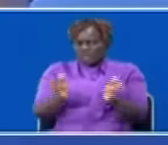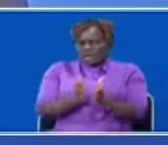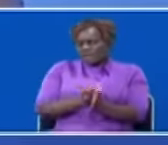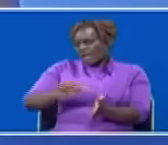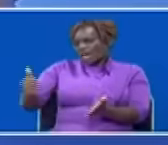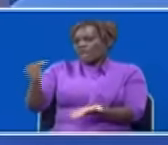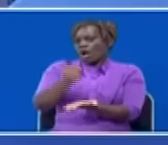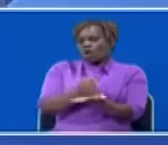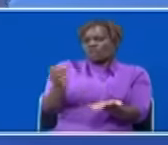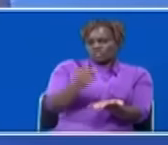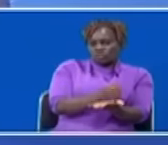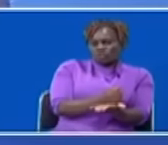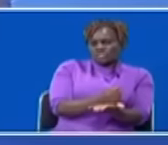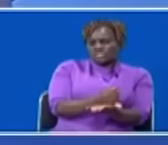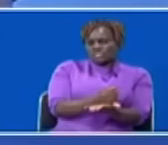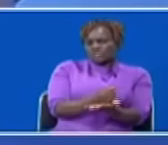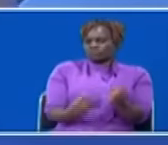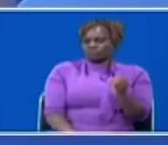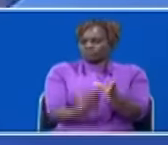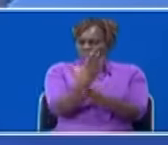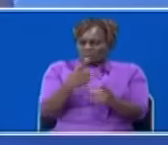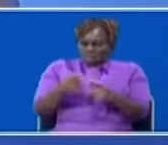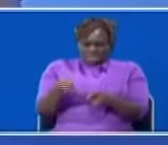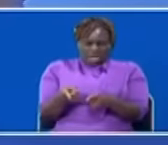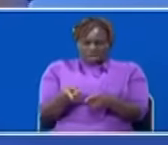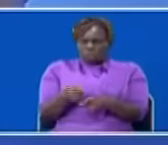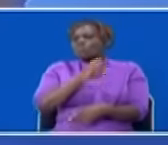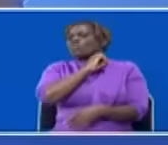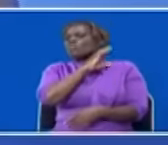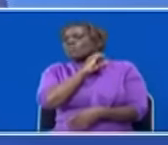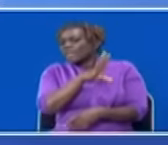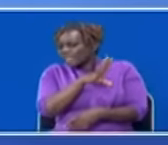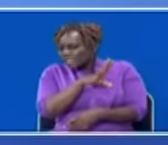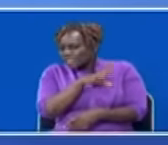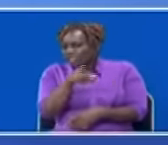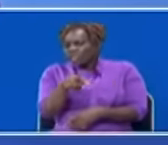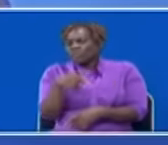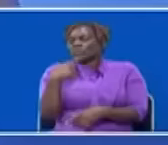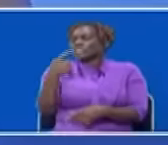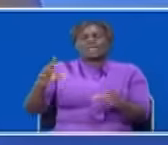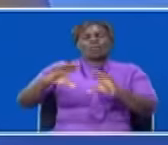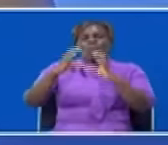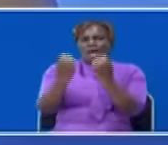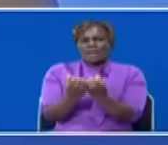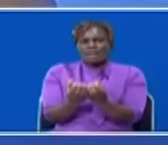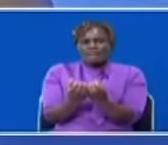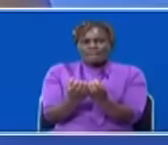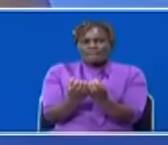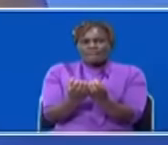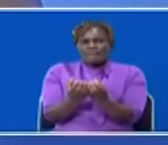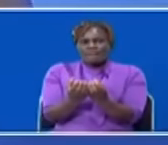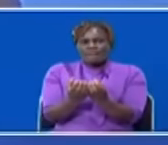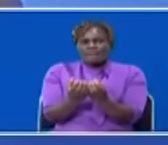the other organs of the party that you now say, not complaining, but now letting the world know yes. That, you